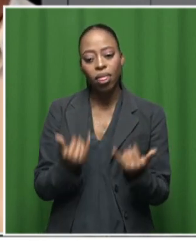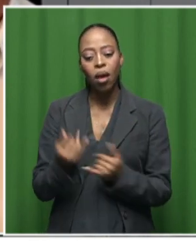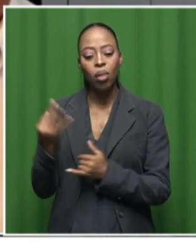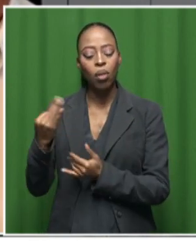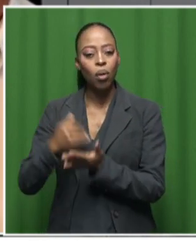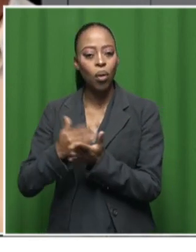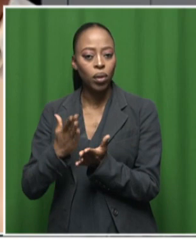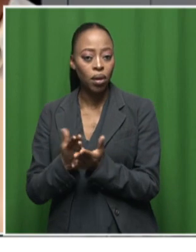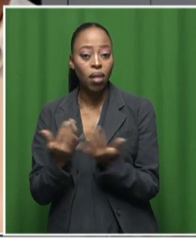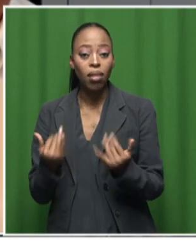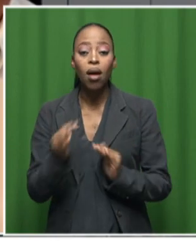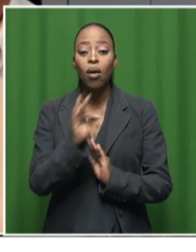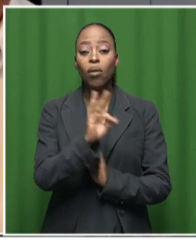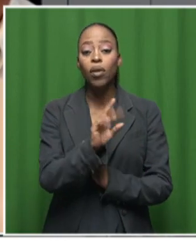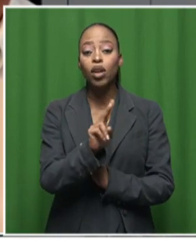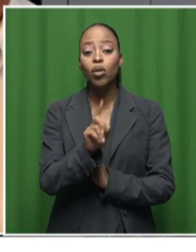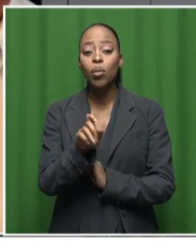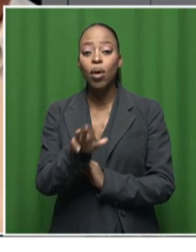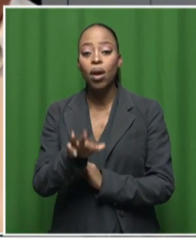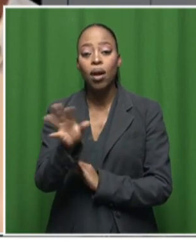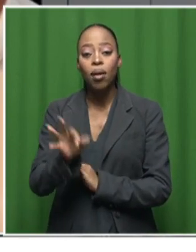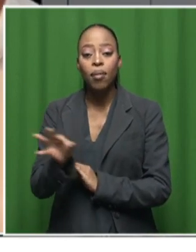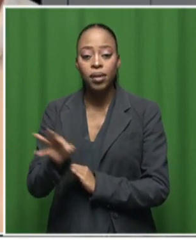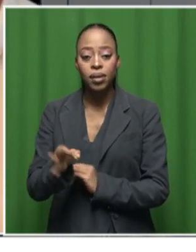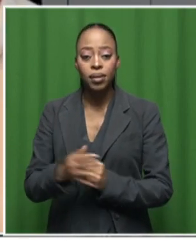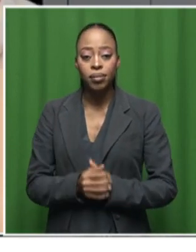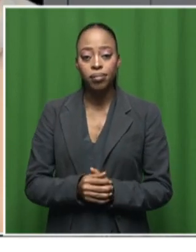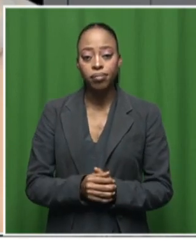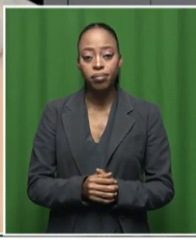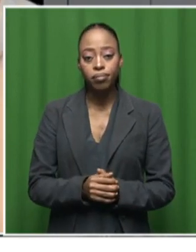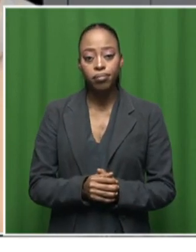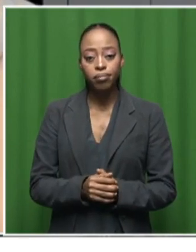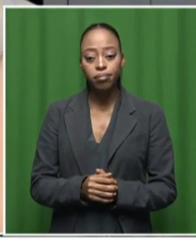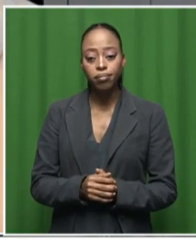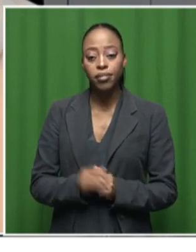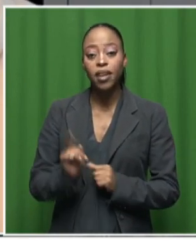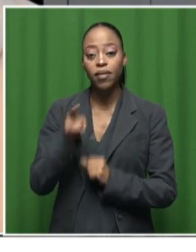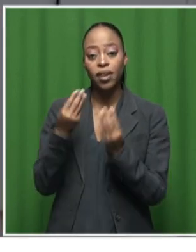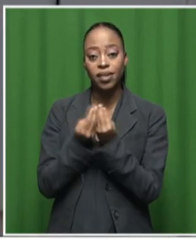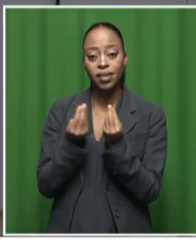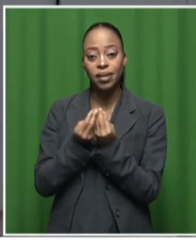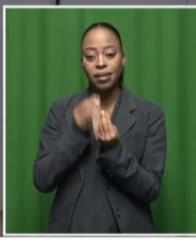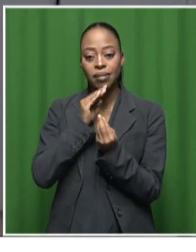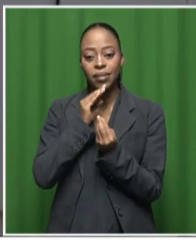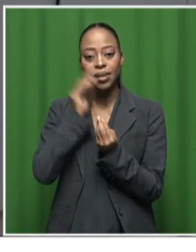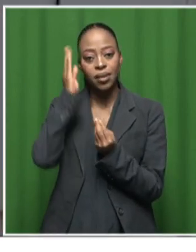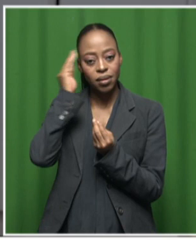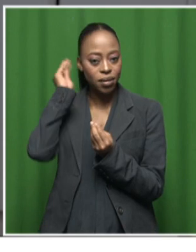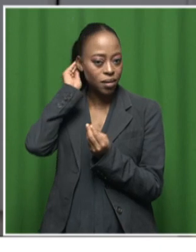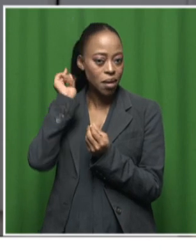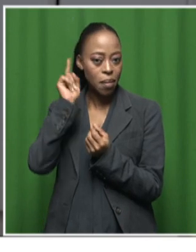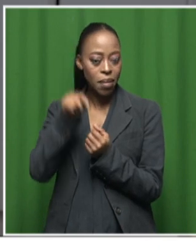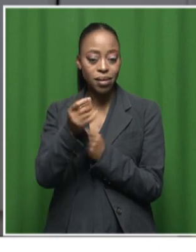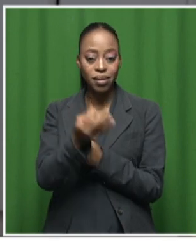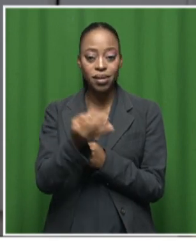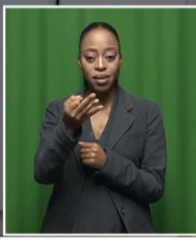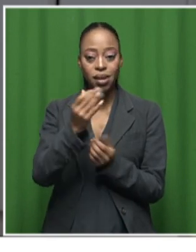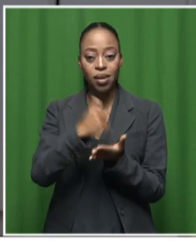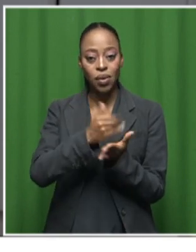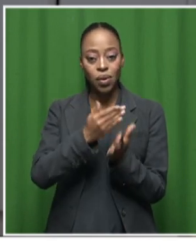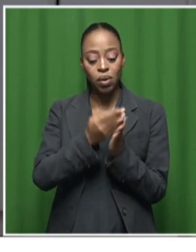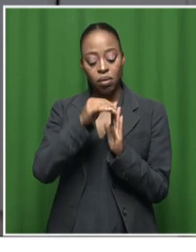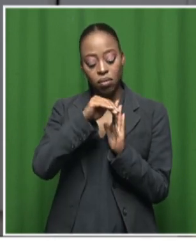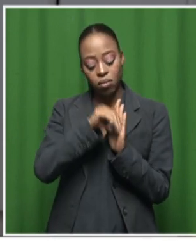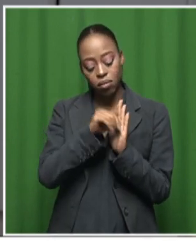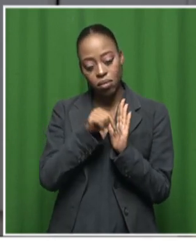now sitting at 32.9%. Well, Leanne, I think the first thing to notice is it's the third quarter of a